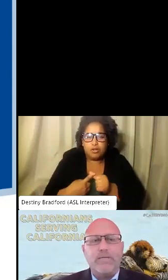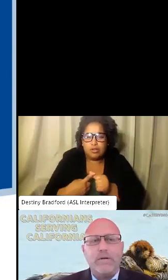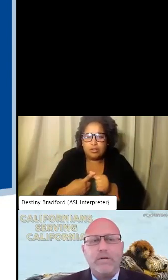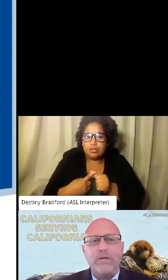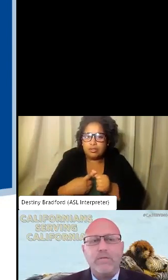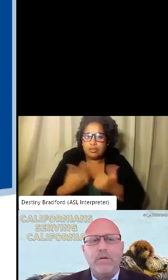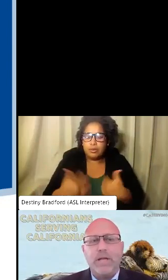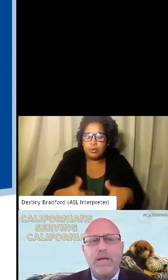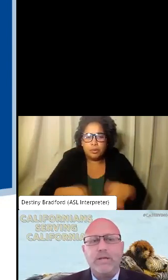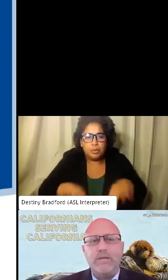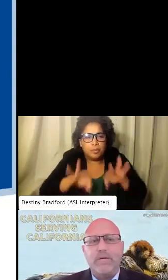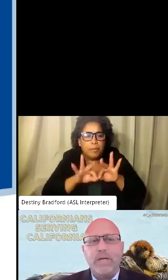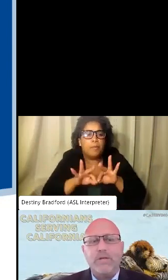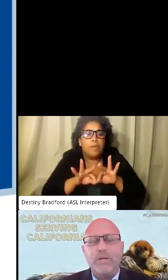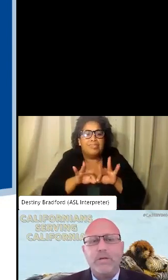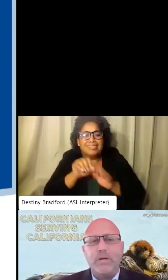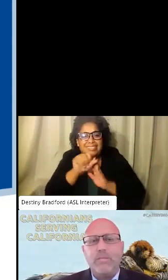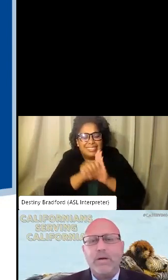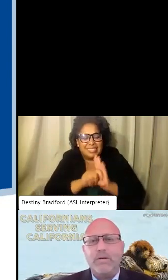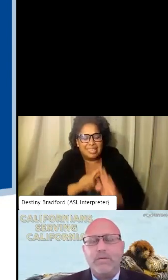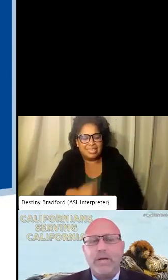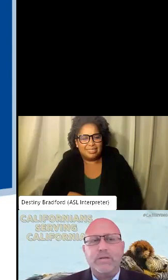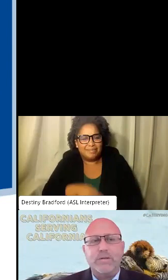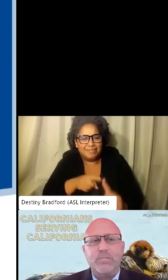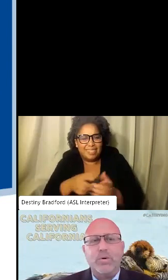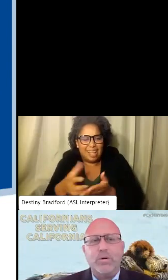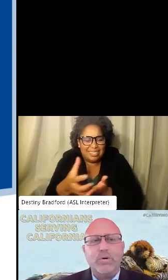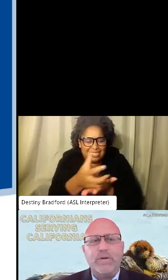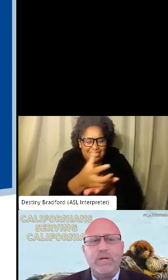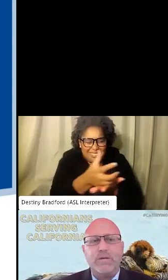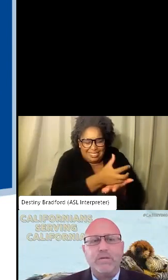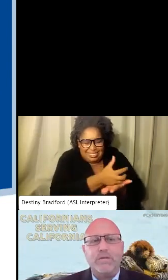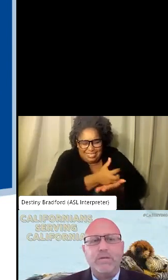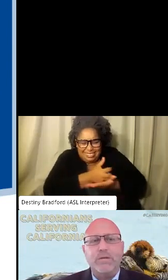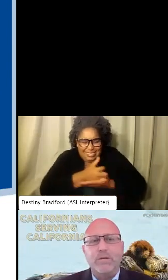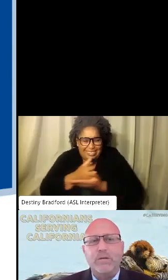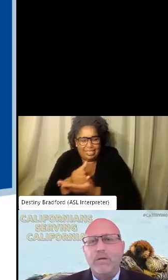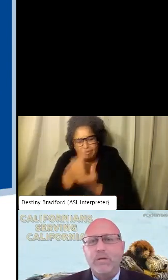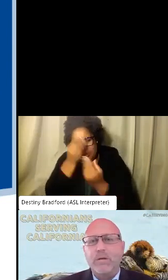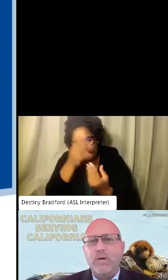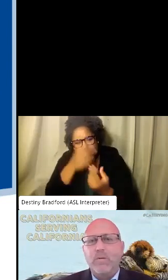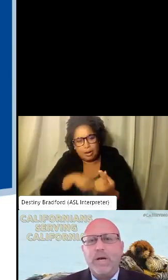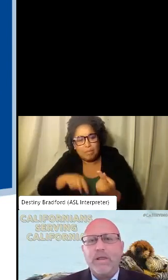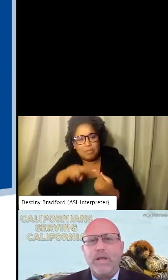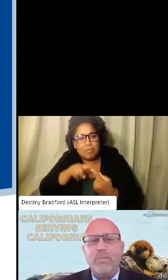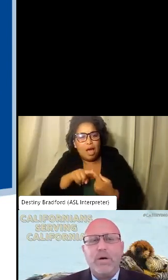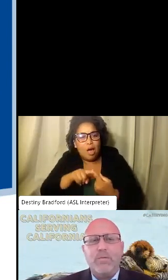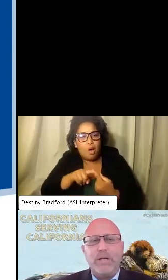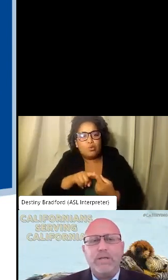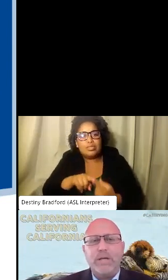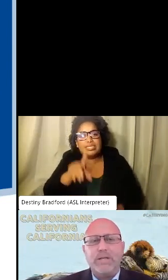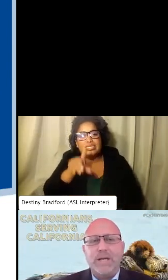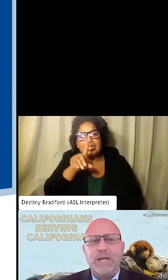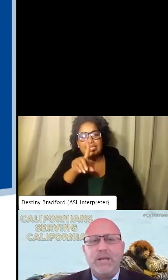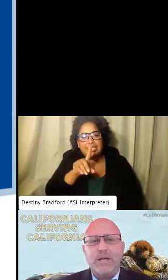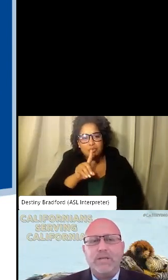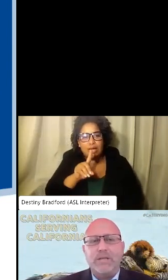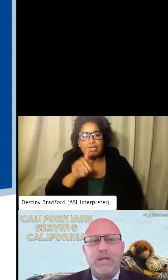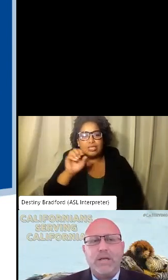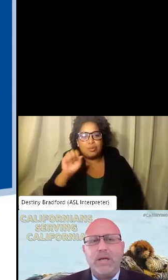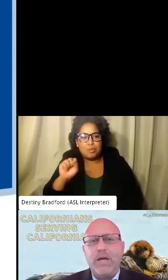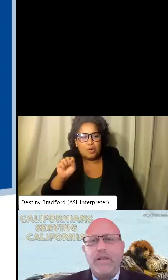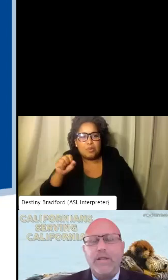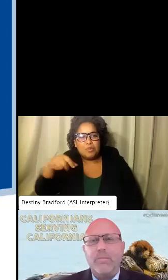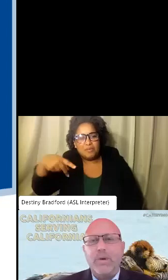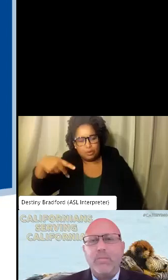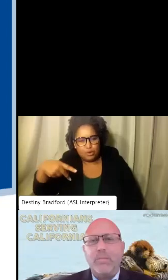statewide effort to collect information about direct support professionals. When I think about what it takes to get things